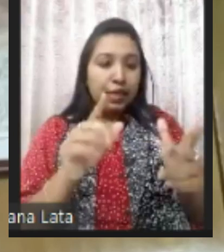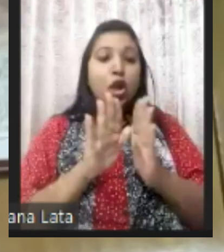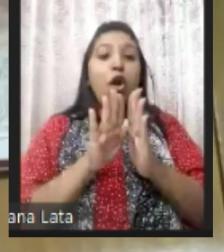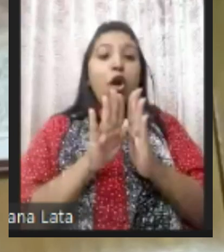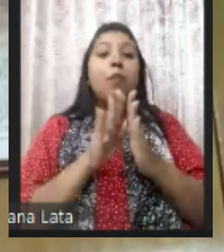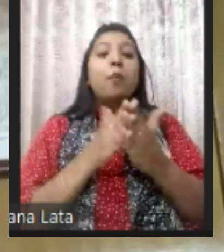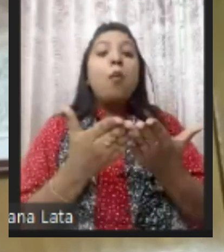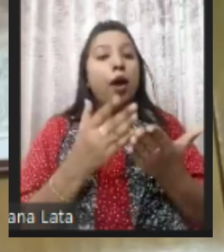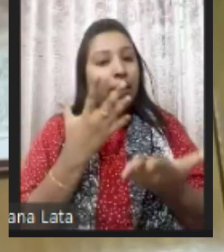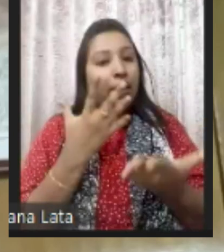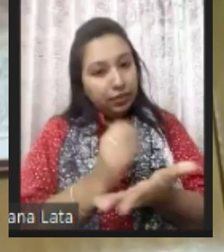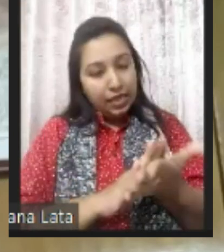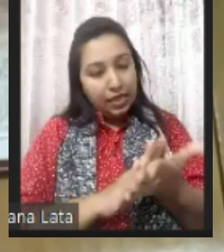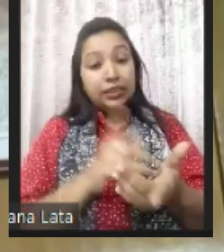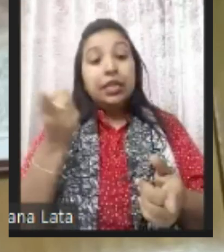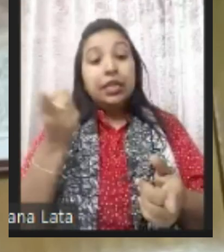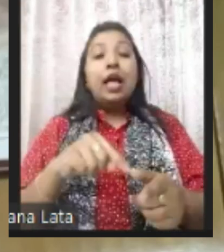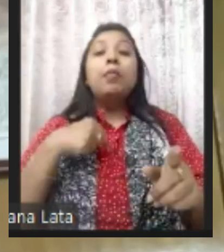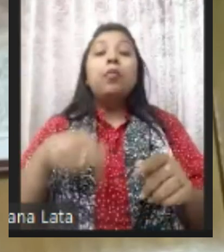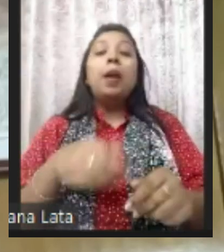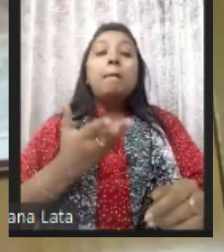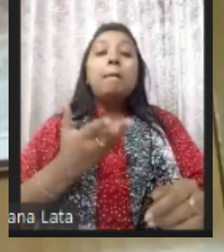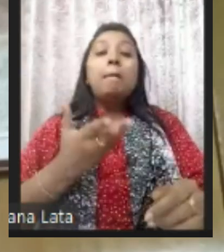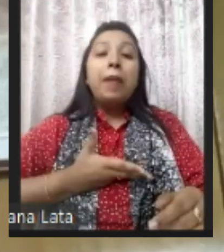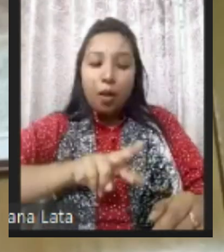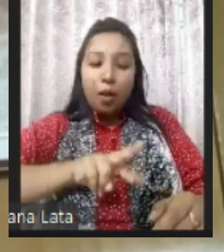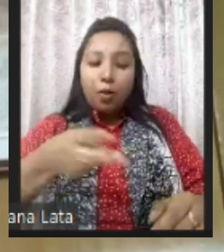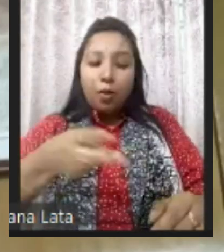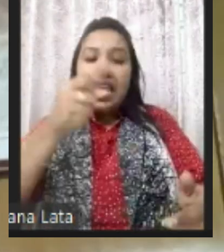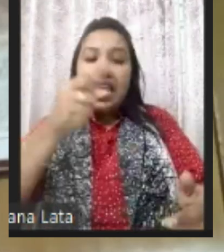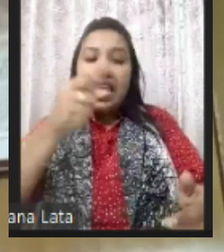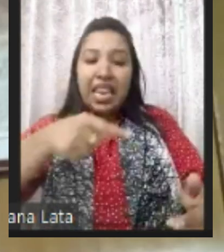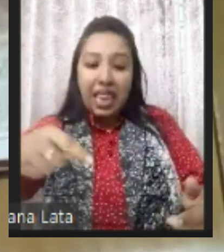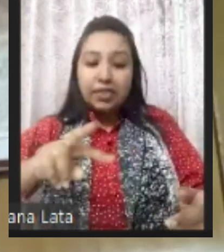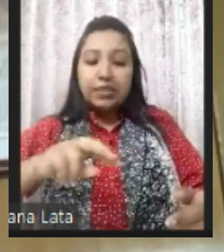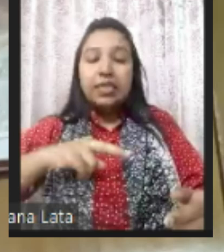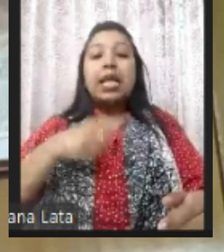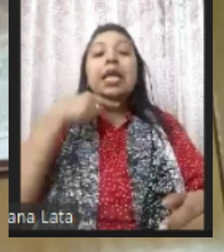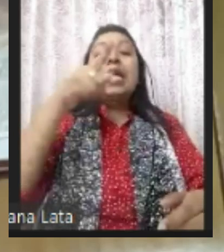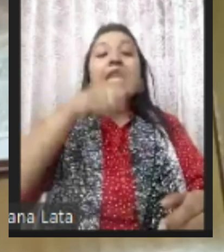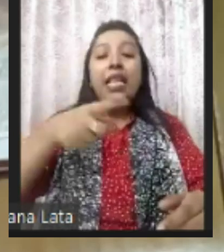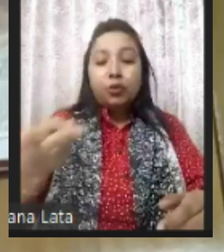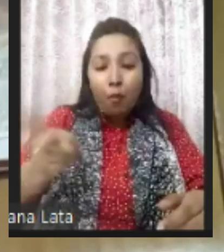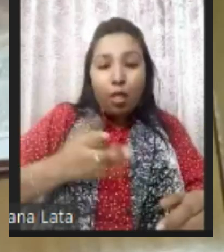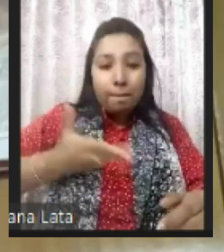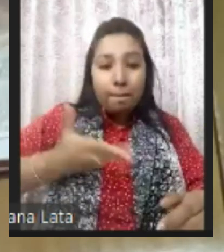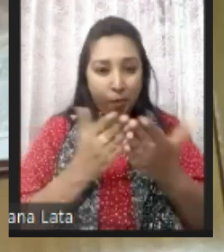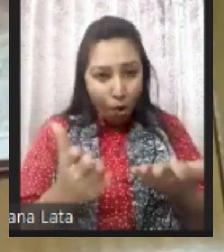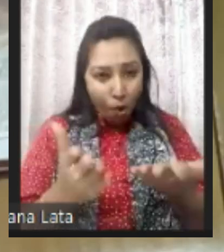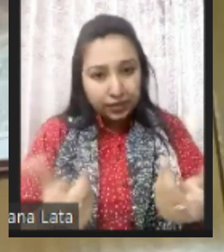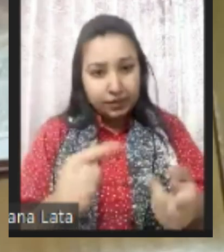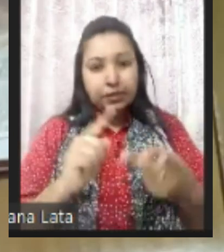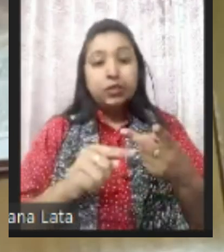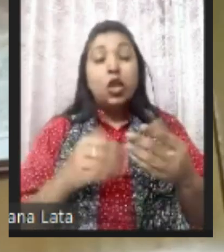inclusive university initiative, where there are some equipments and modern